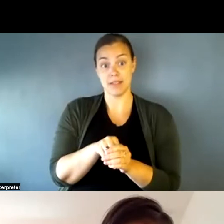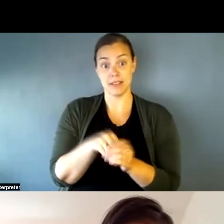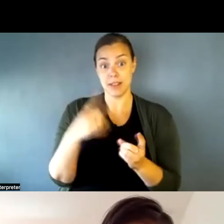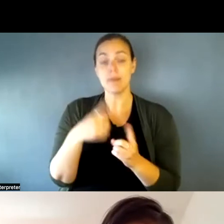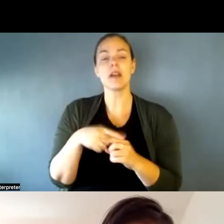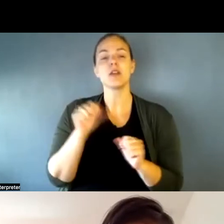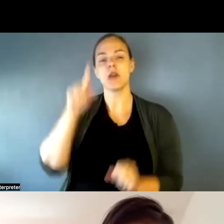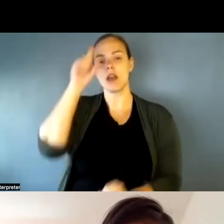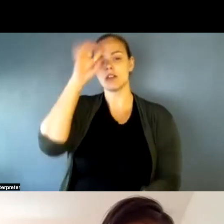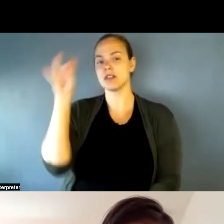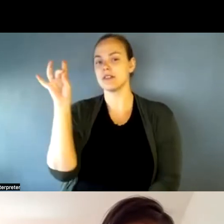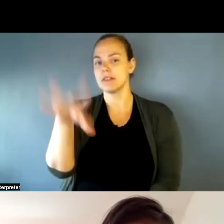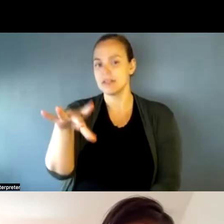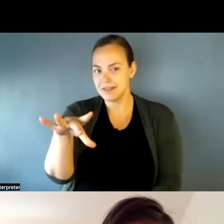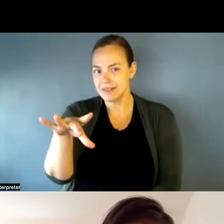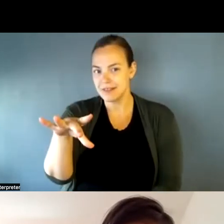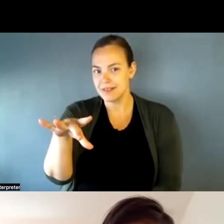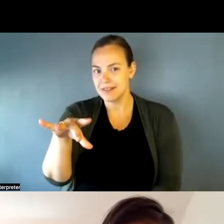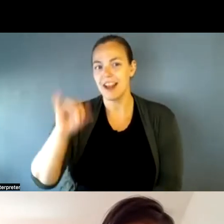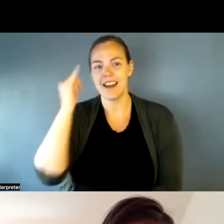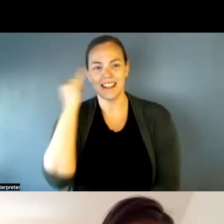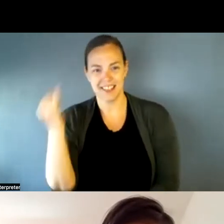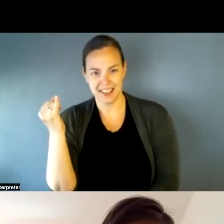of that. And I think that hopefully,